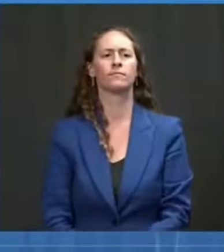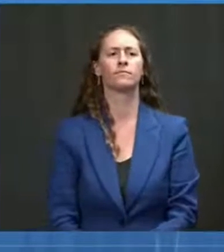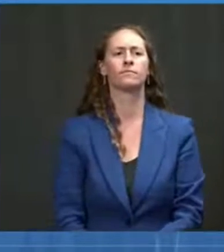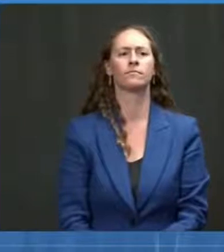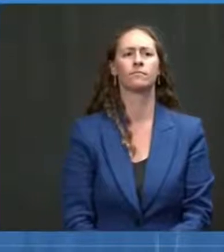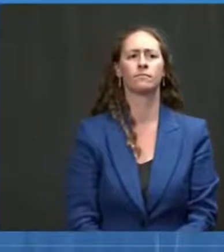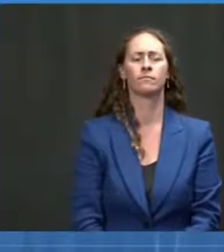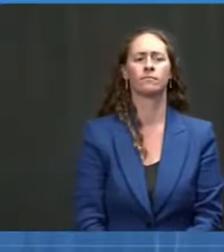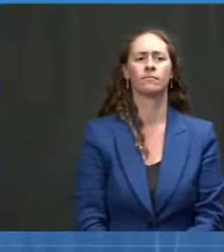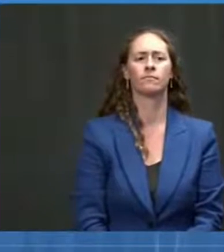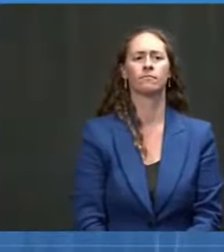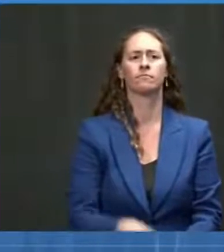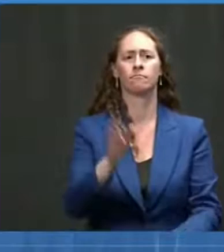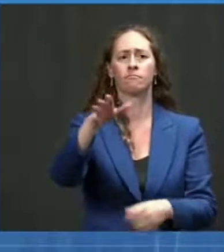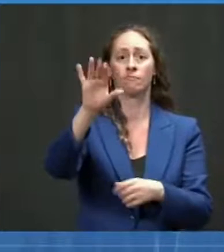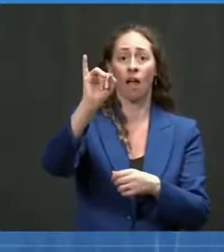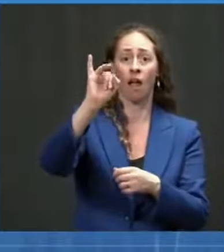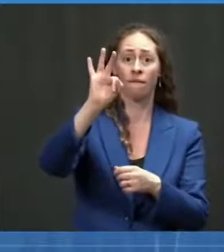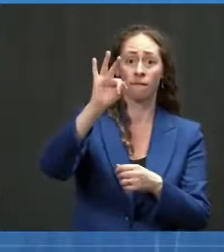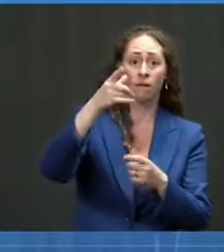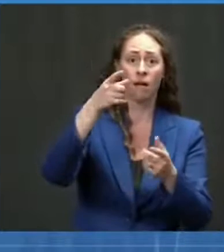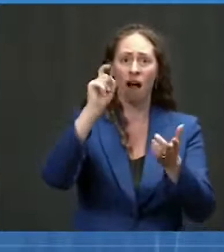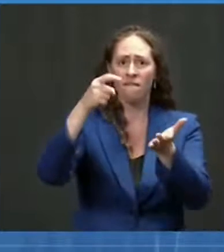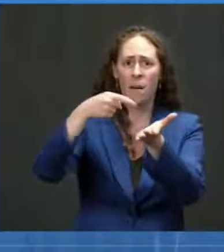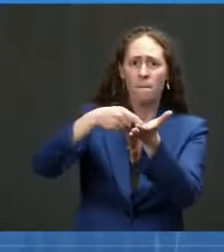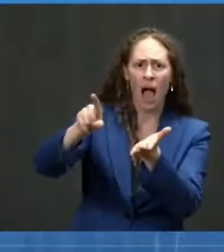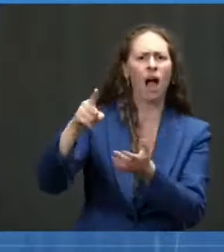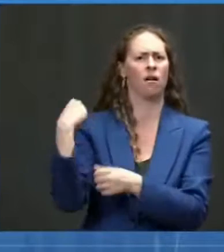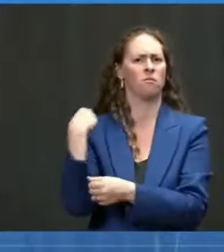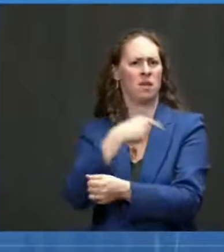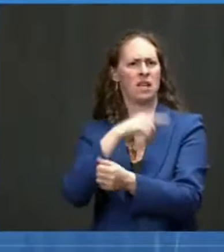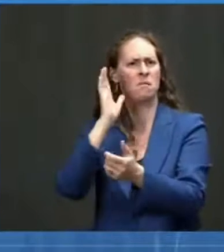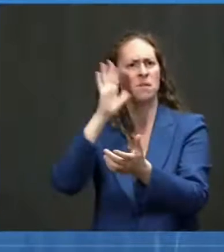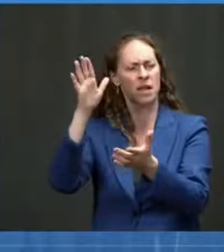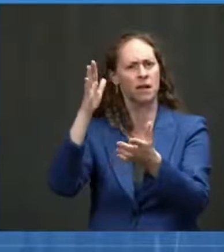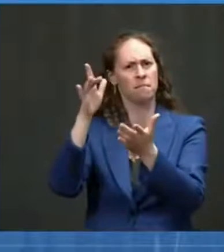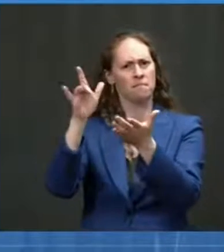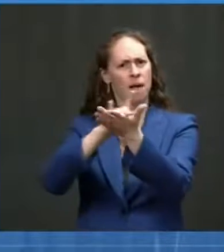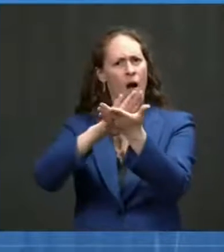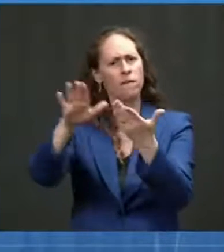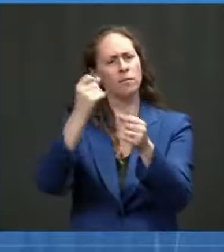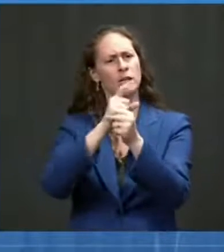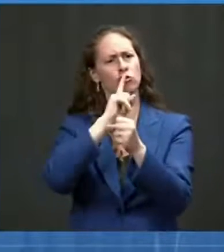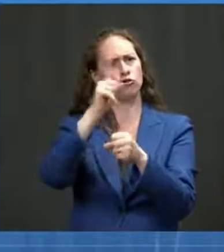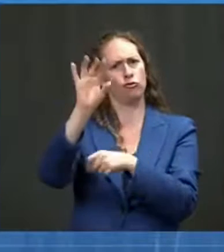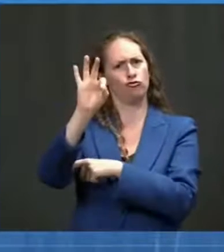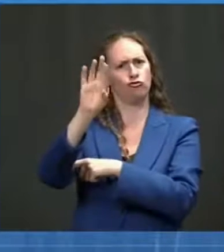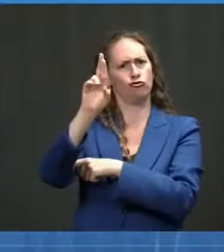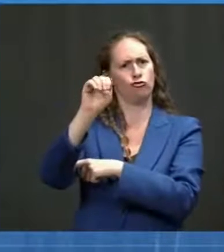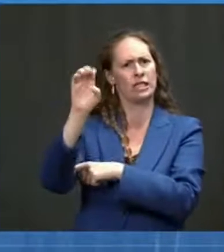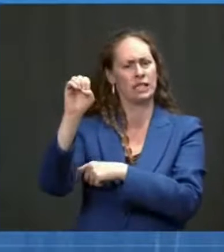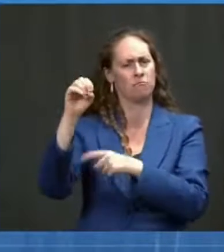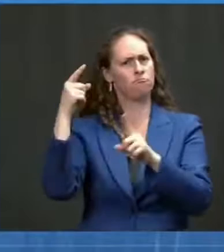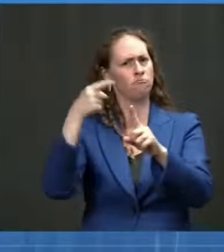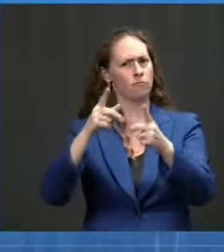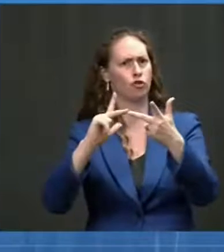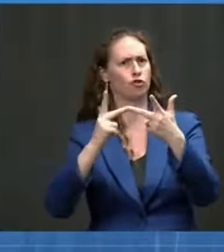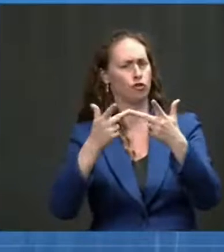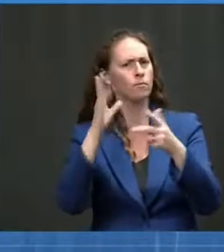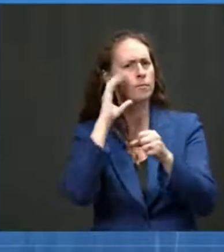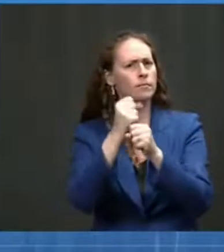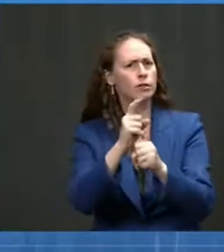easy for all Americans to get their free vaccine, their booster shot, at